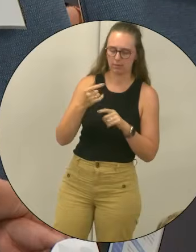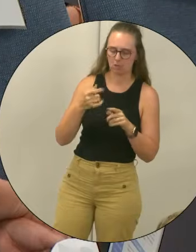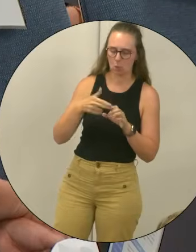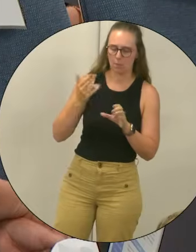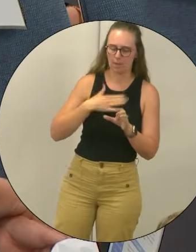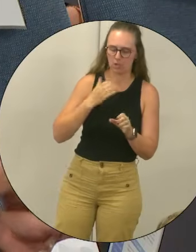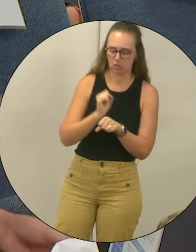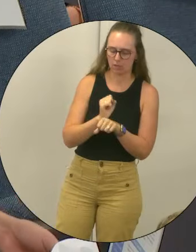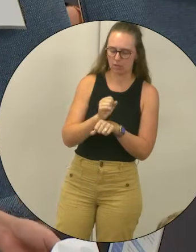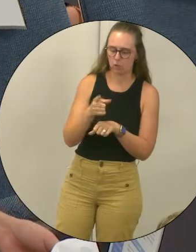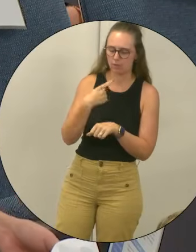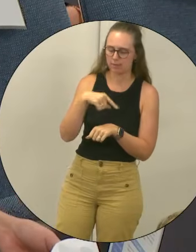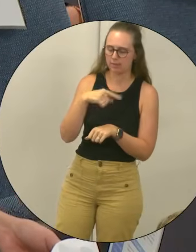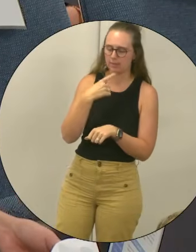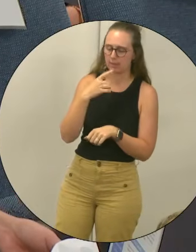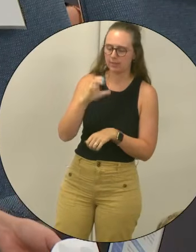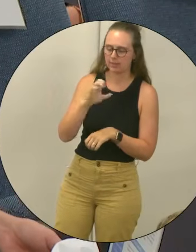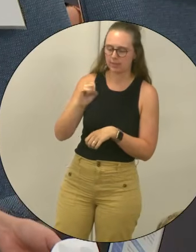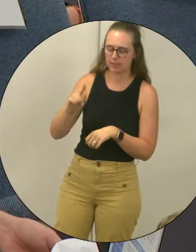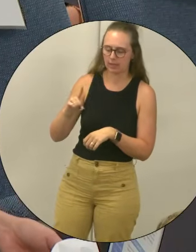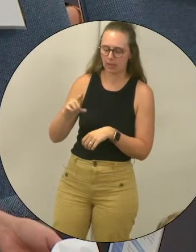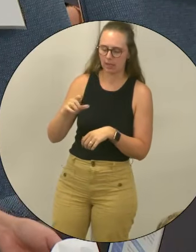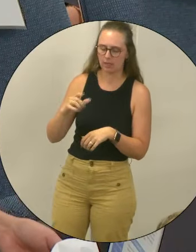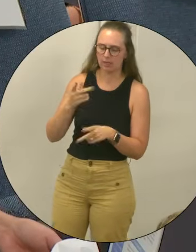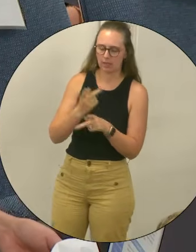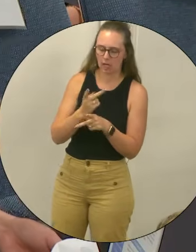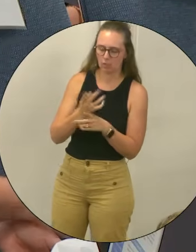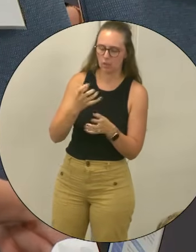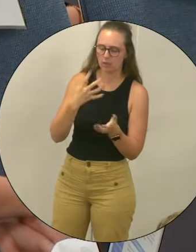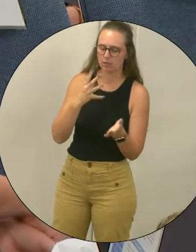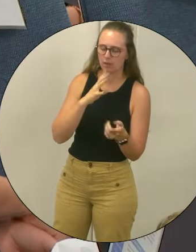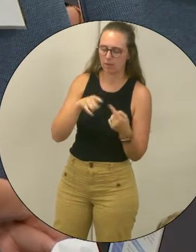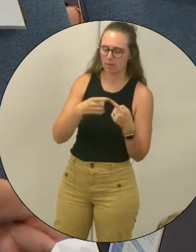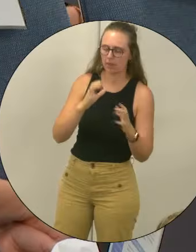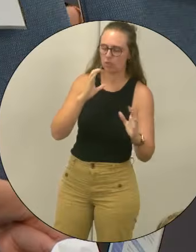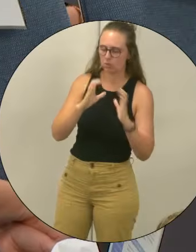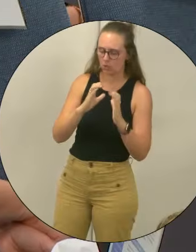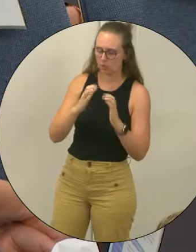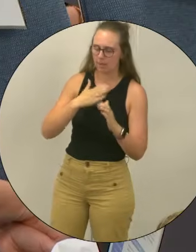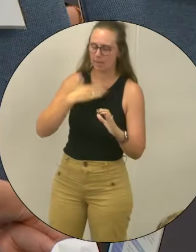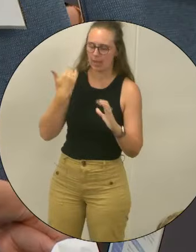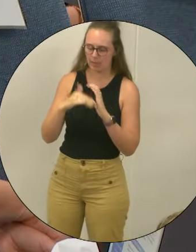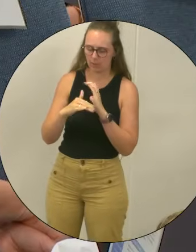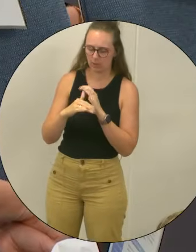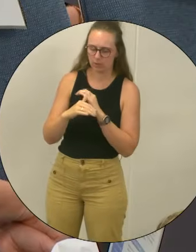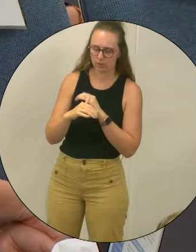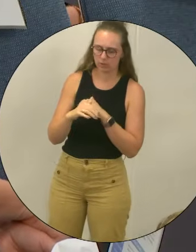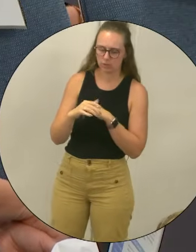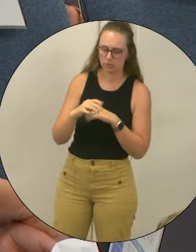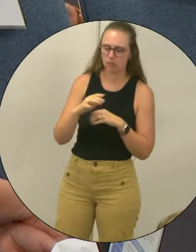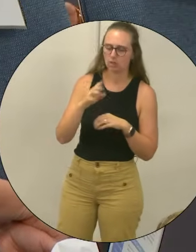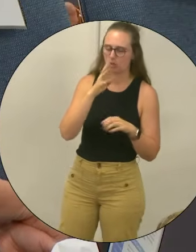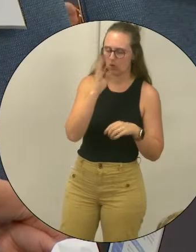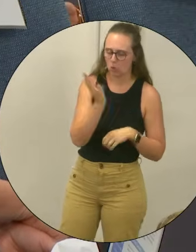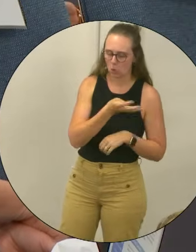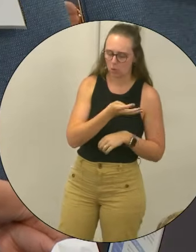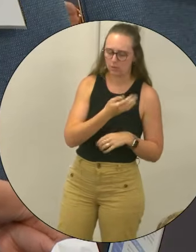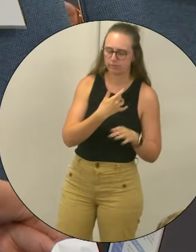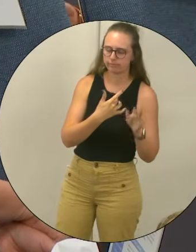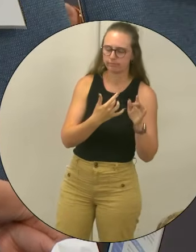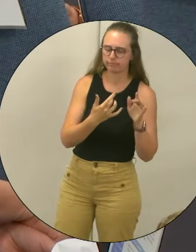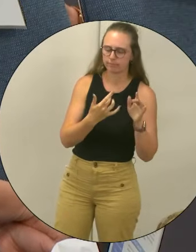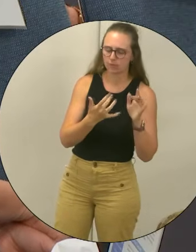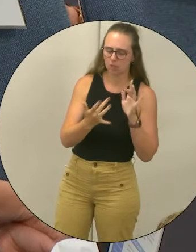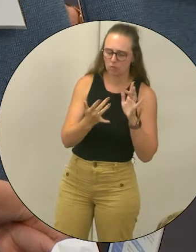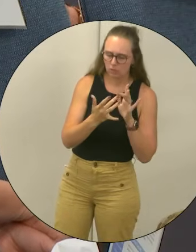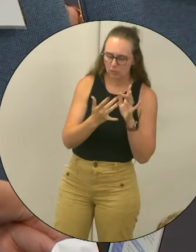say CCSD cares and values DEI. Let's talk about that. Communication. My emails asking for help were ignored. When I reached out for distress, I was met with